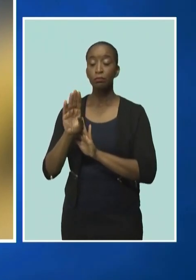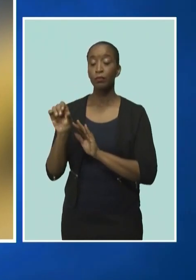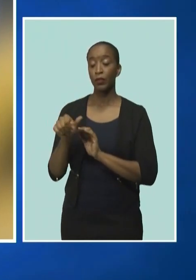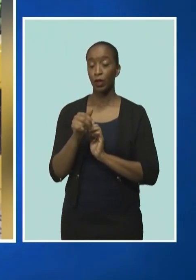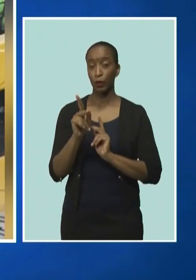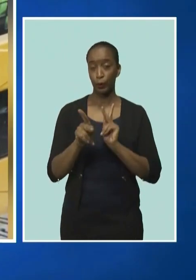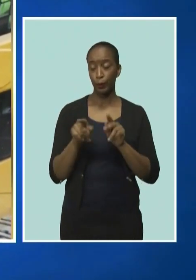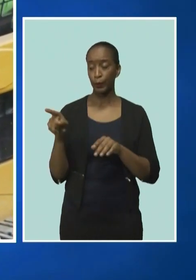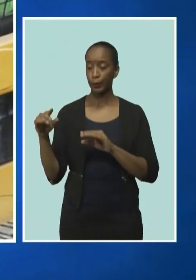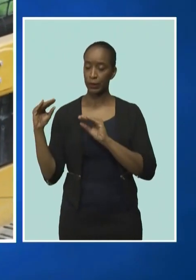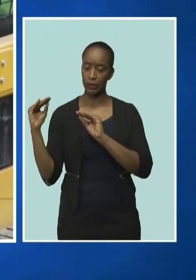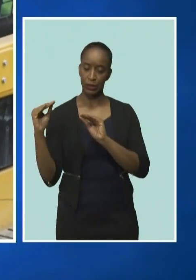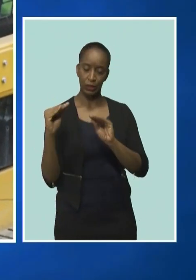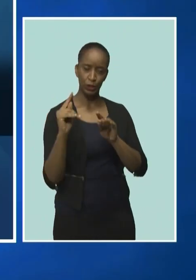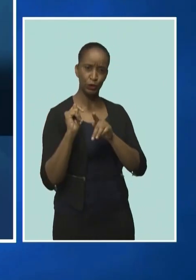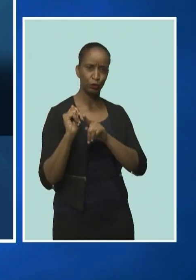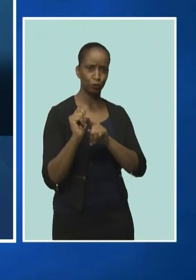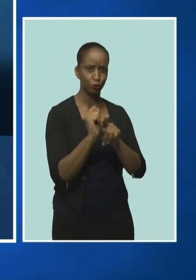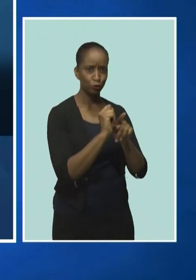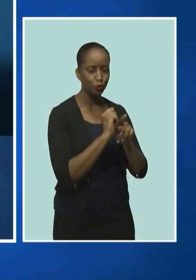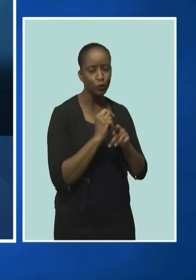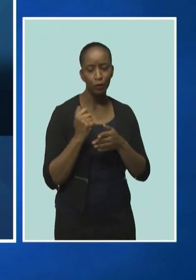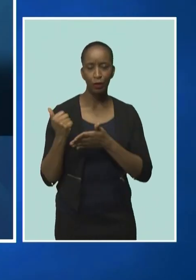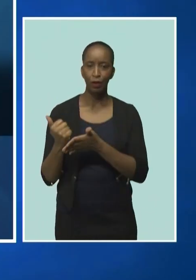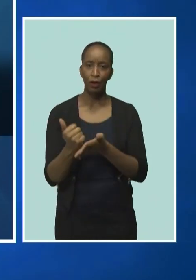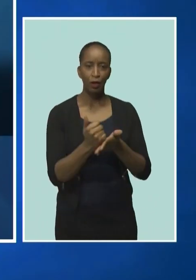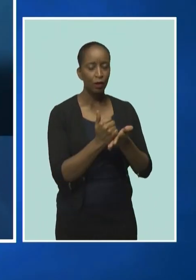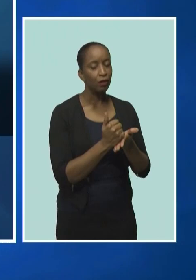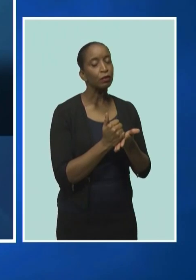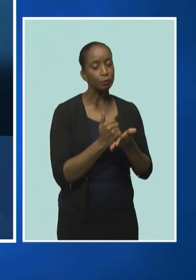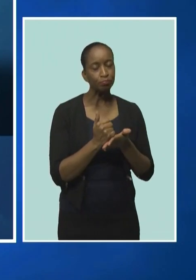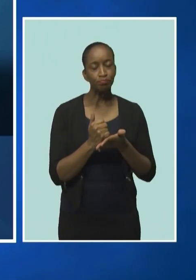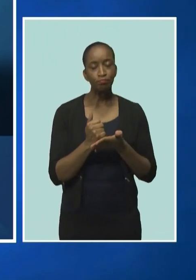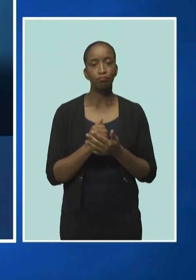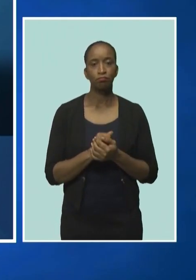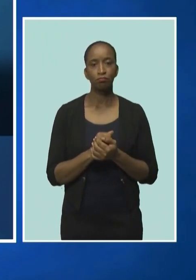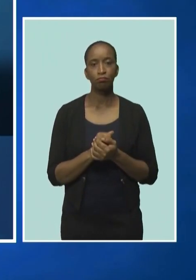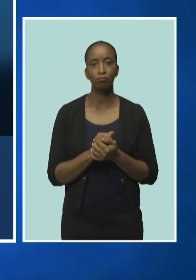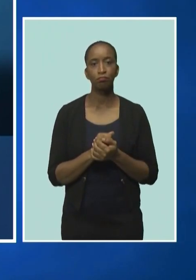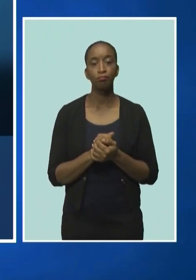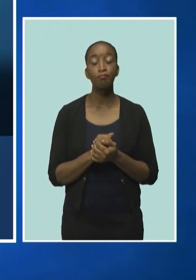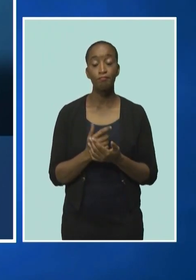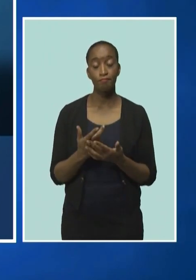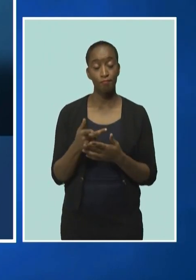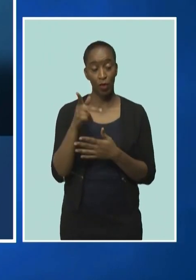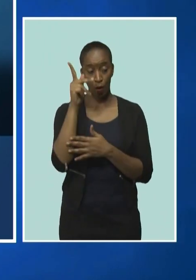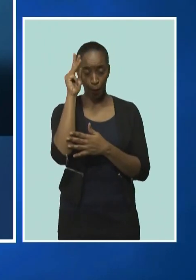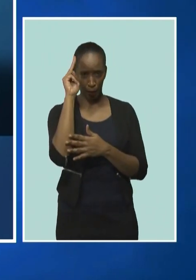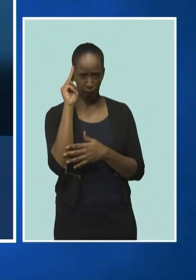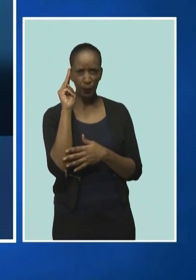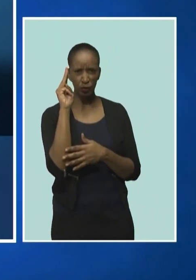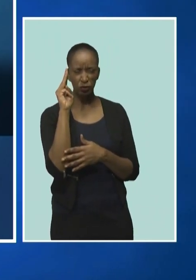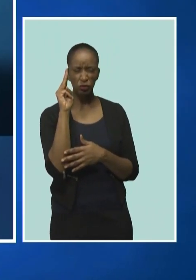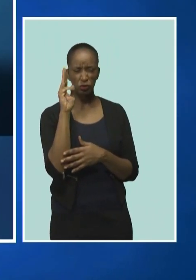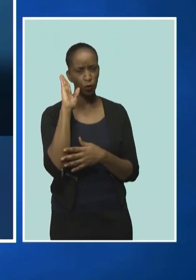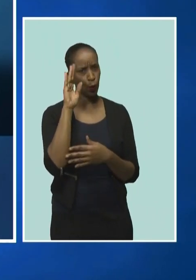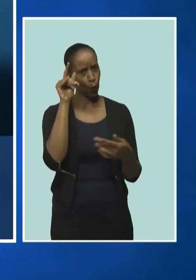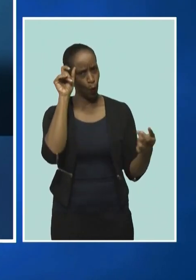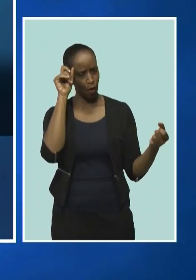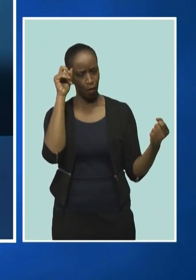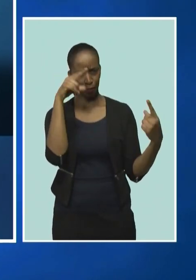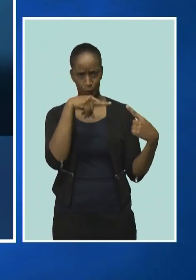be sorely missed by all. On behalf of the Prime Minister and fellow members of the Cabinet, Dr. Ramel Springer,